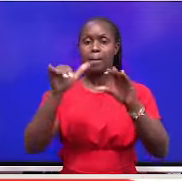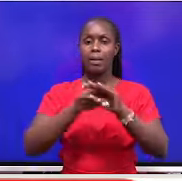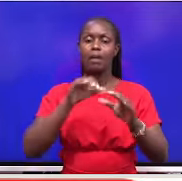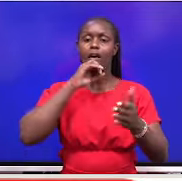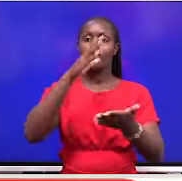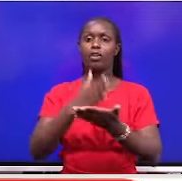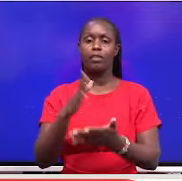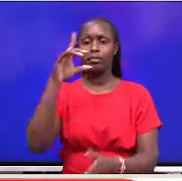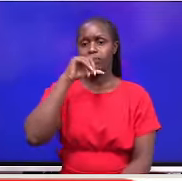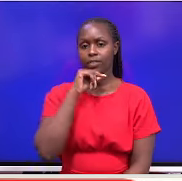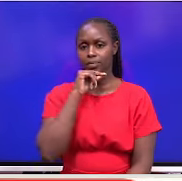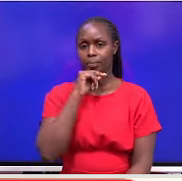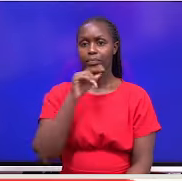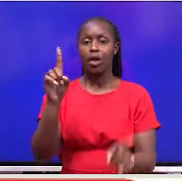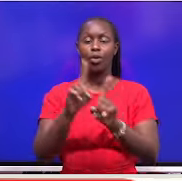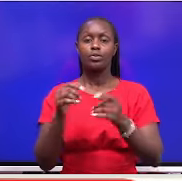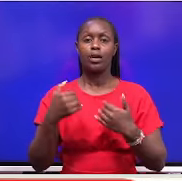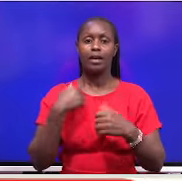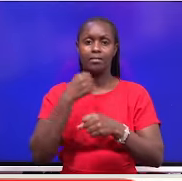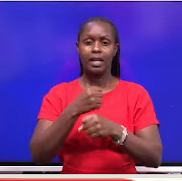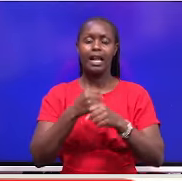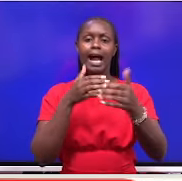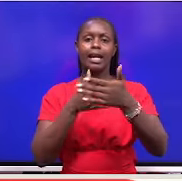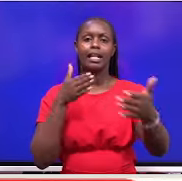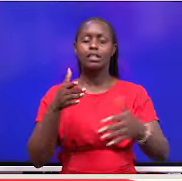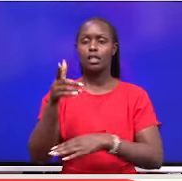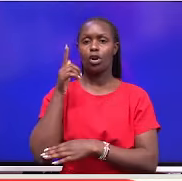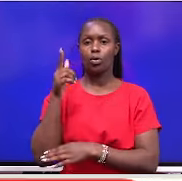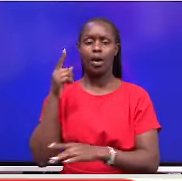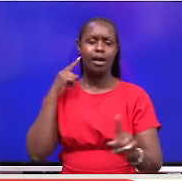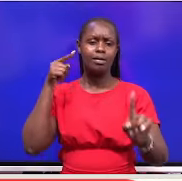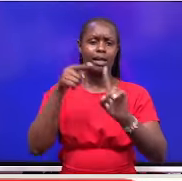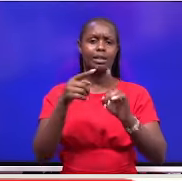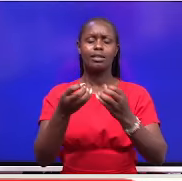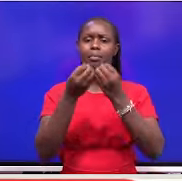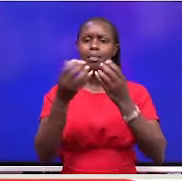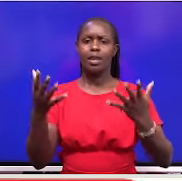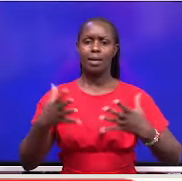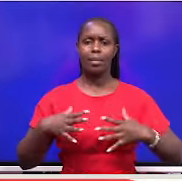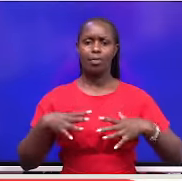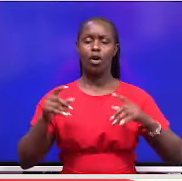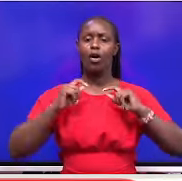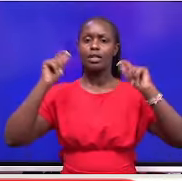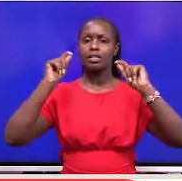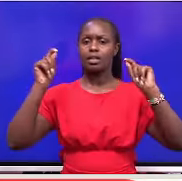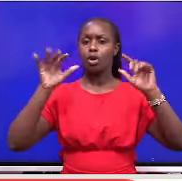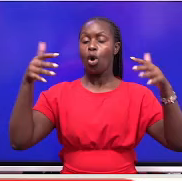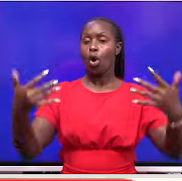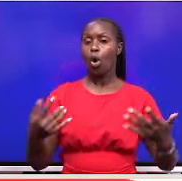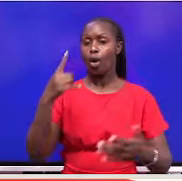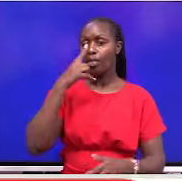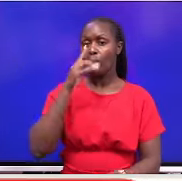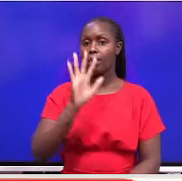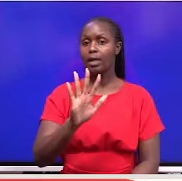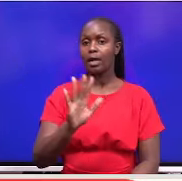dressing, have, contrary to the law, targeted and snatched many people off the streets or from their homes, and some